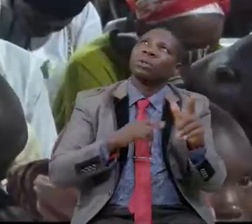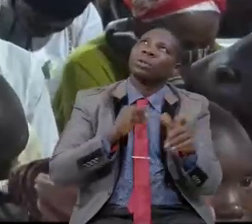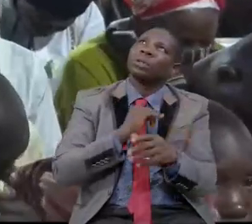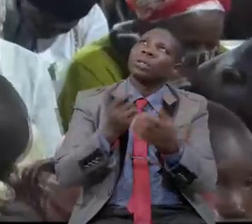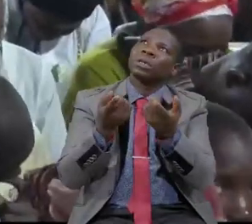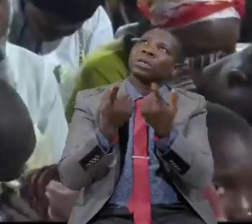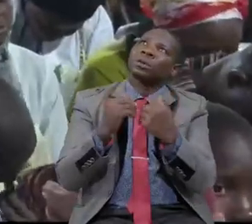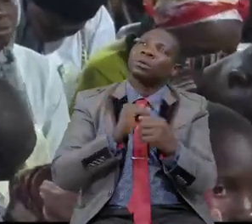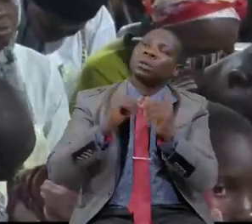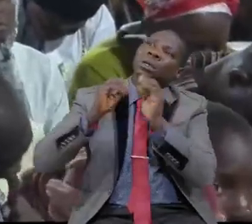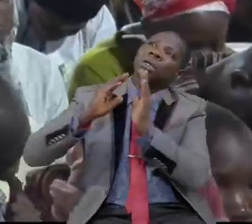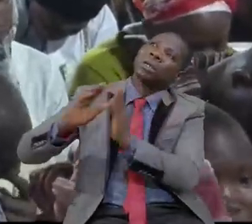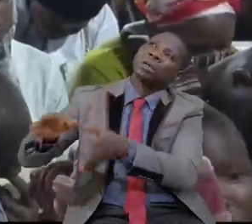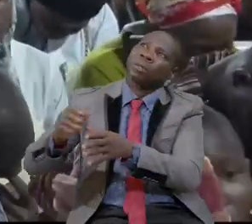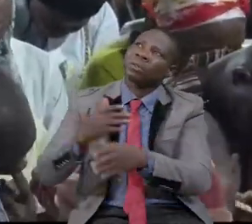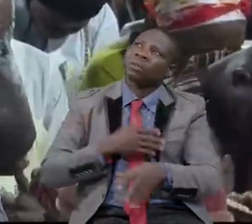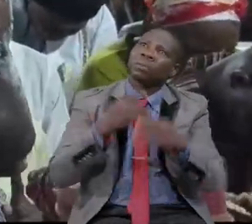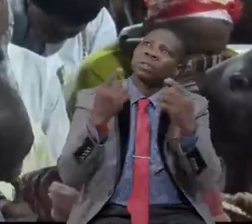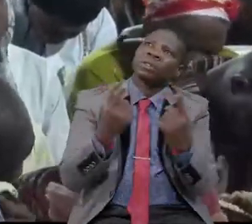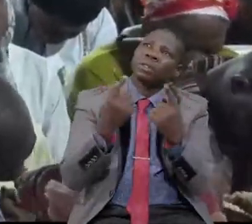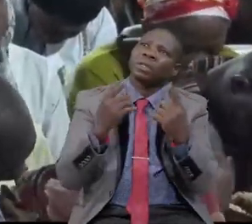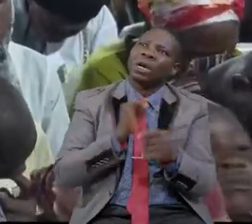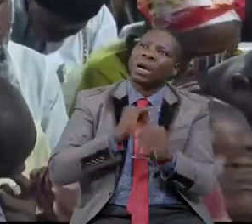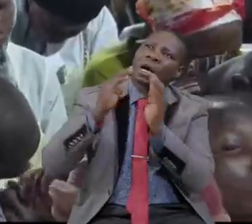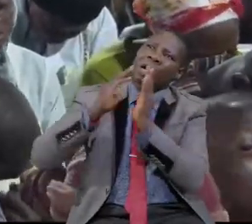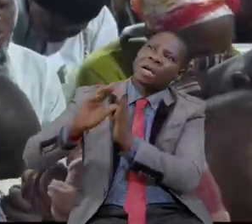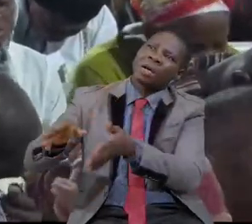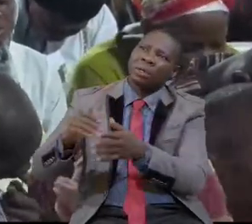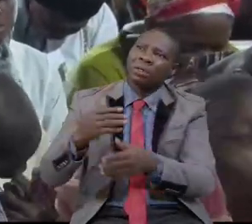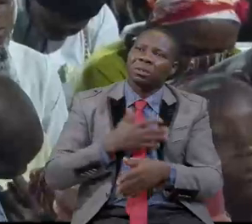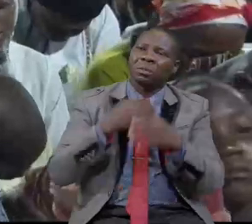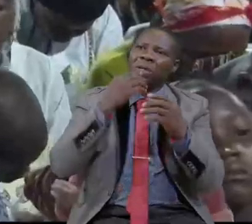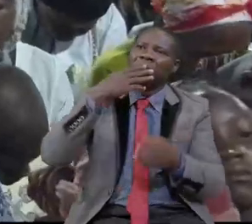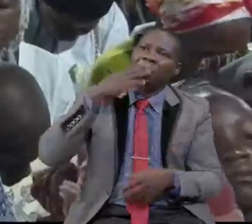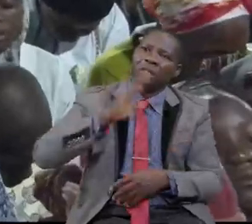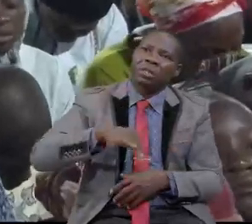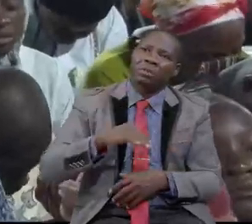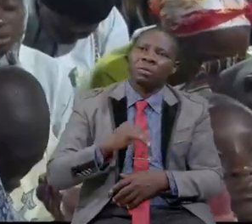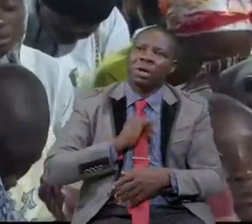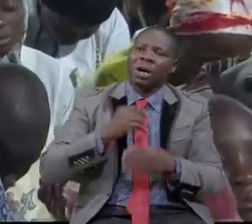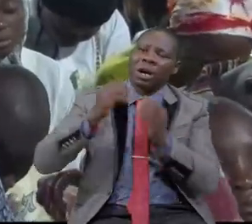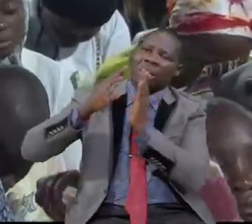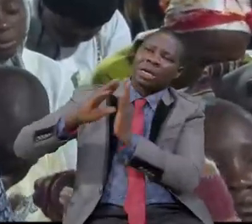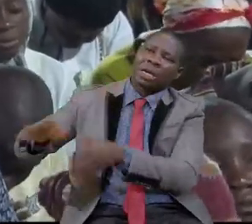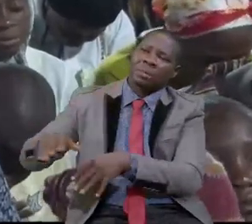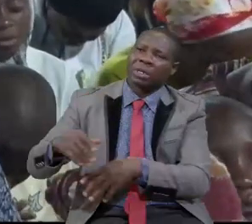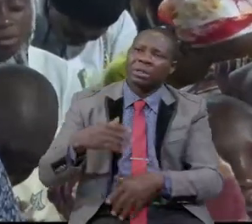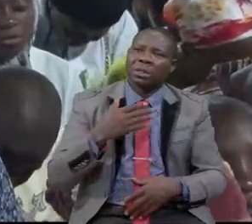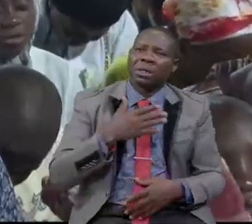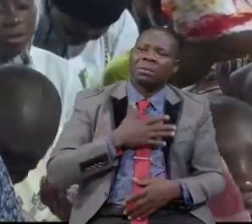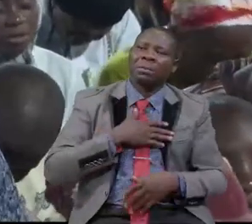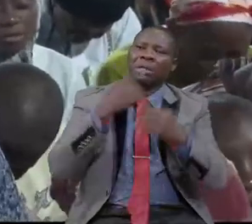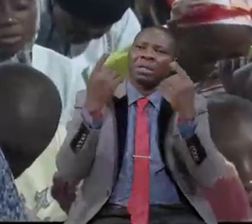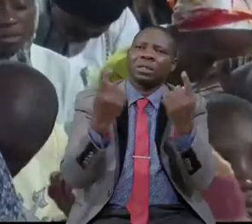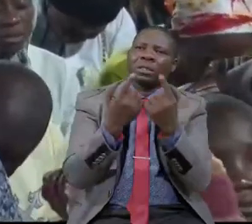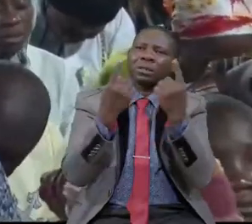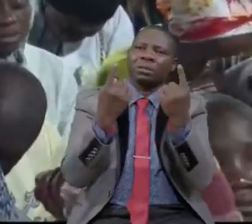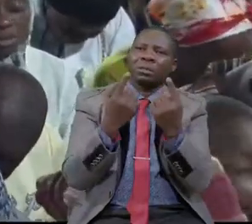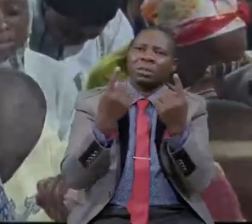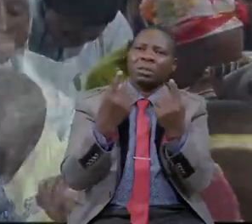sin. I abandon my evil. I abandon my iniquity.